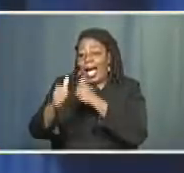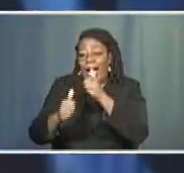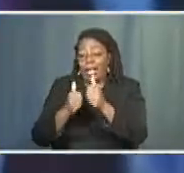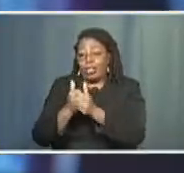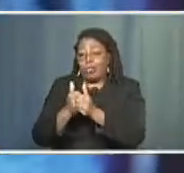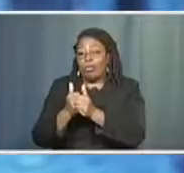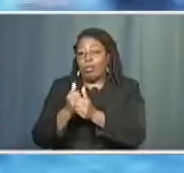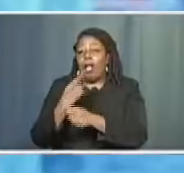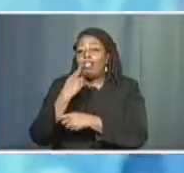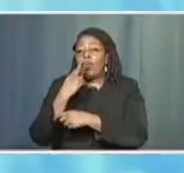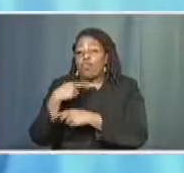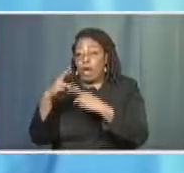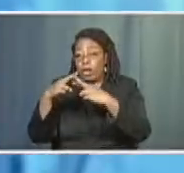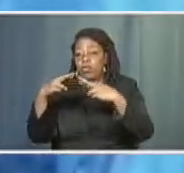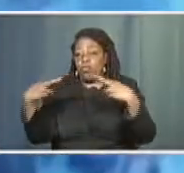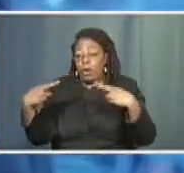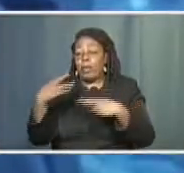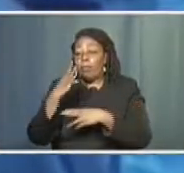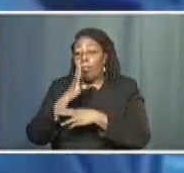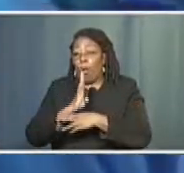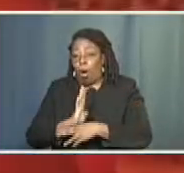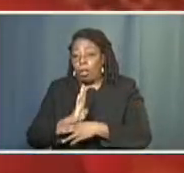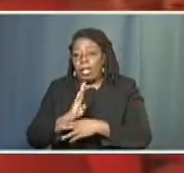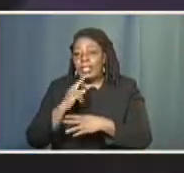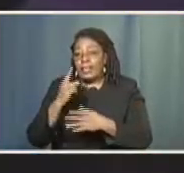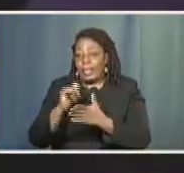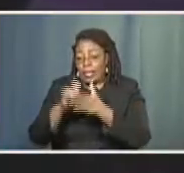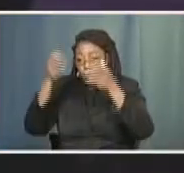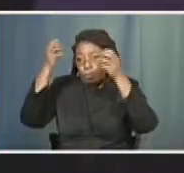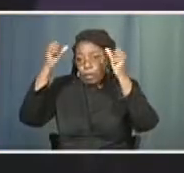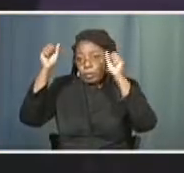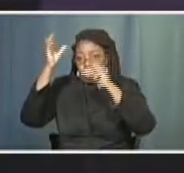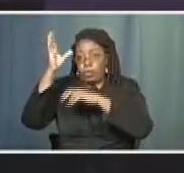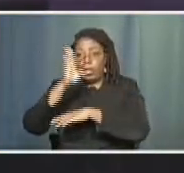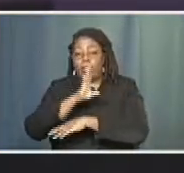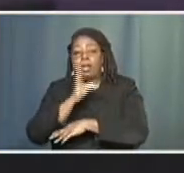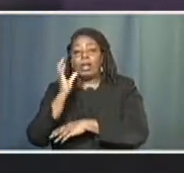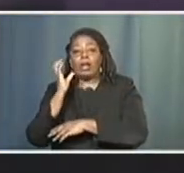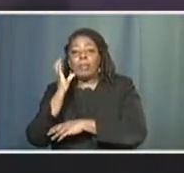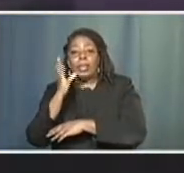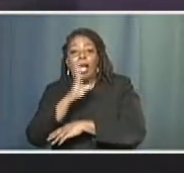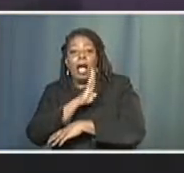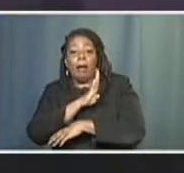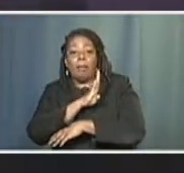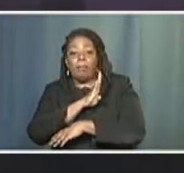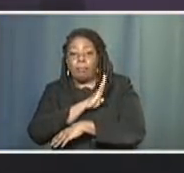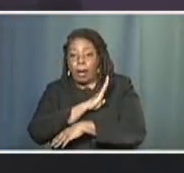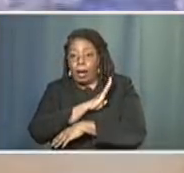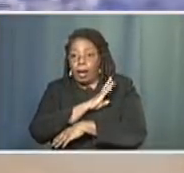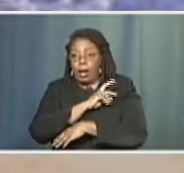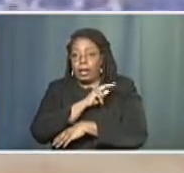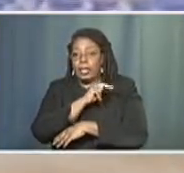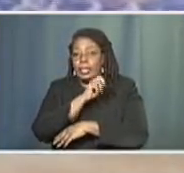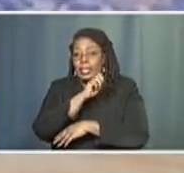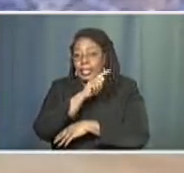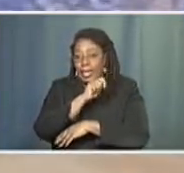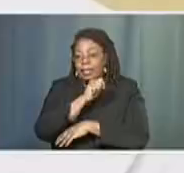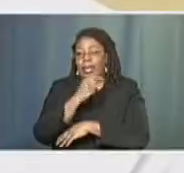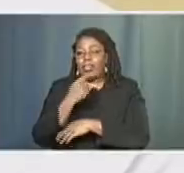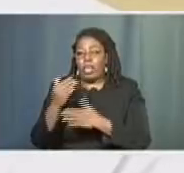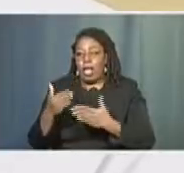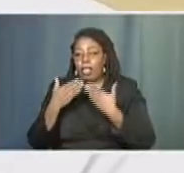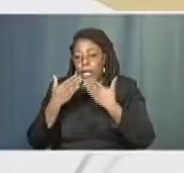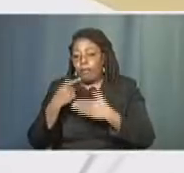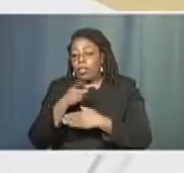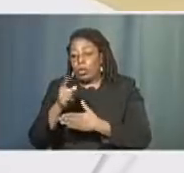Ribbon Ball. Despite the setback, the foundation's president, Camille Lady Barnett, says they are still grateful for those who continue to help.